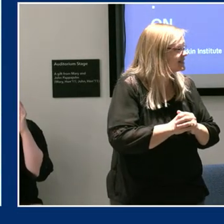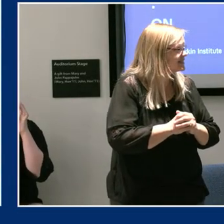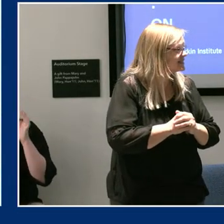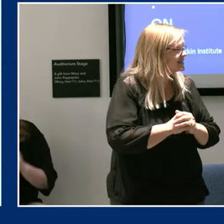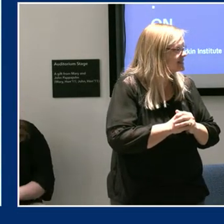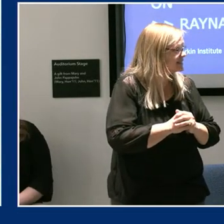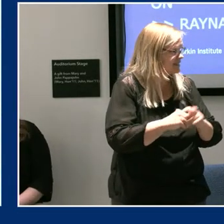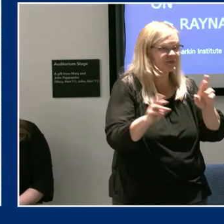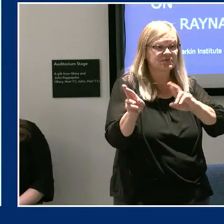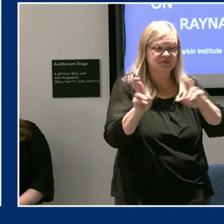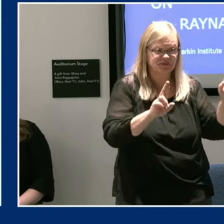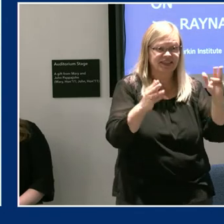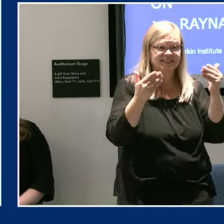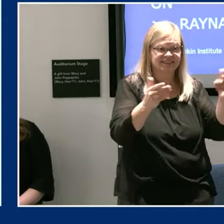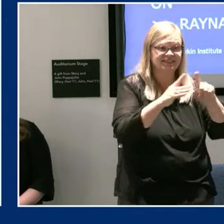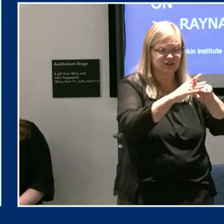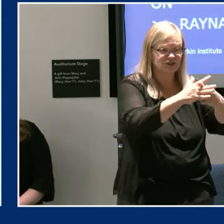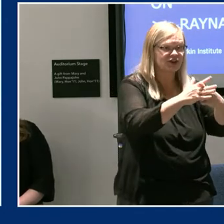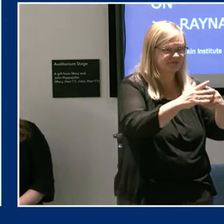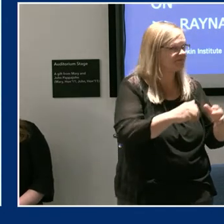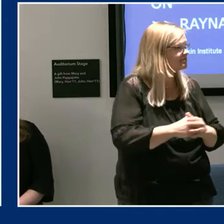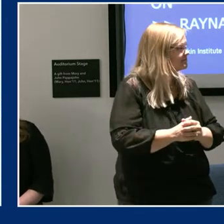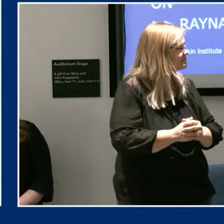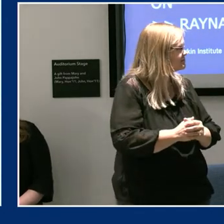I think we are ready to start.